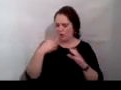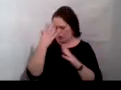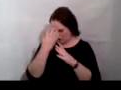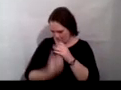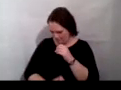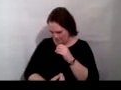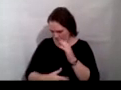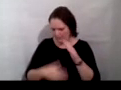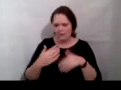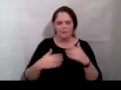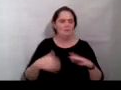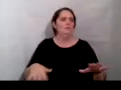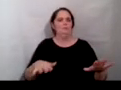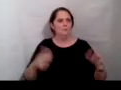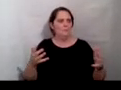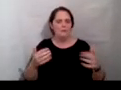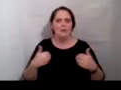something.